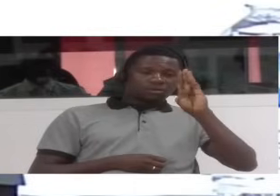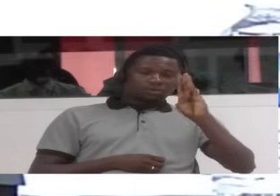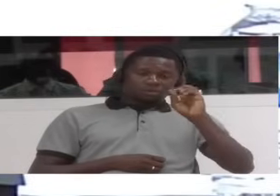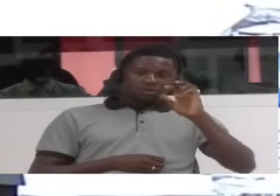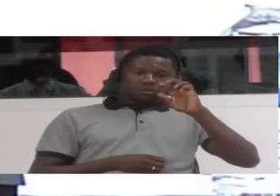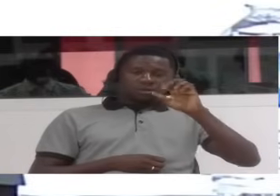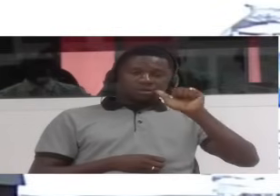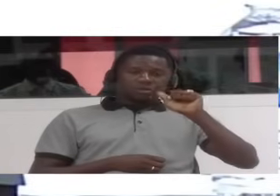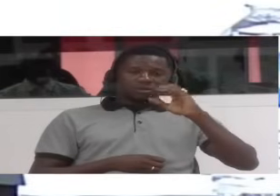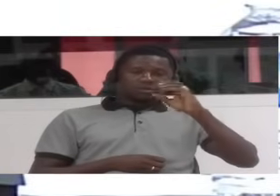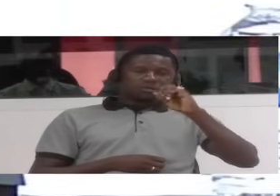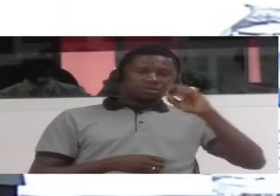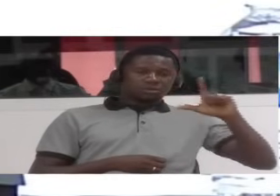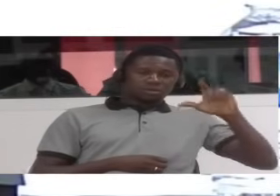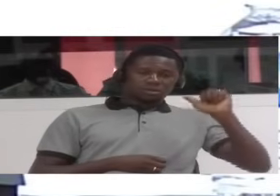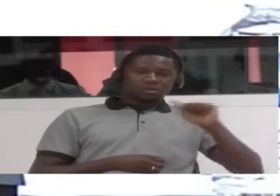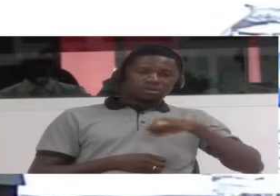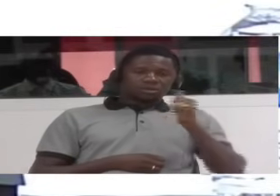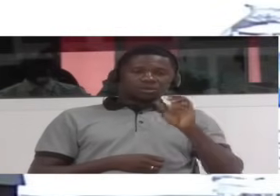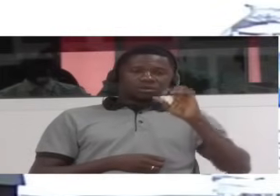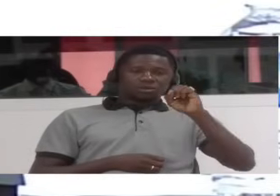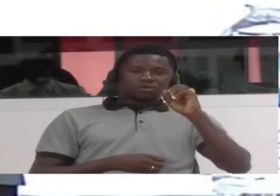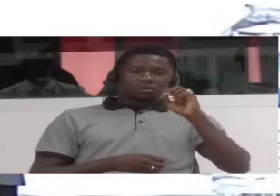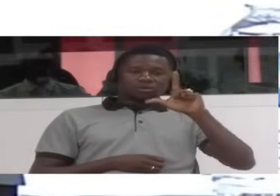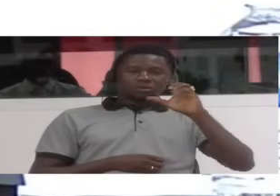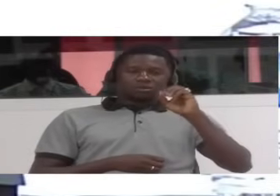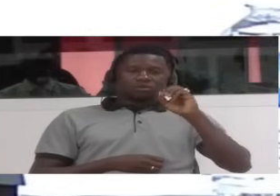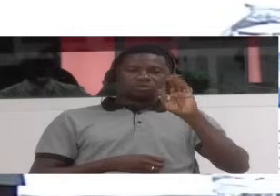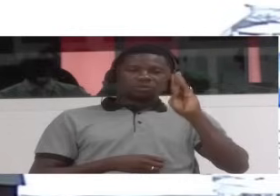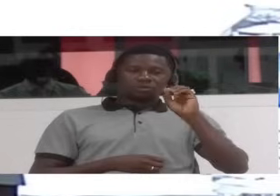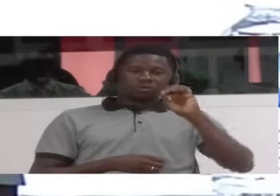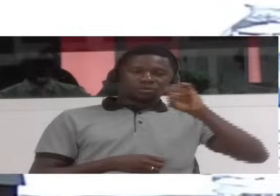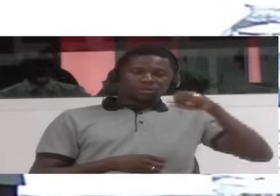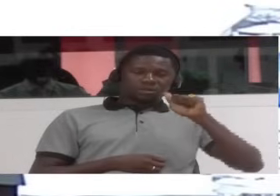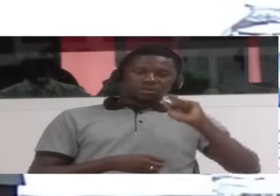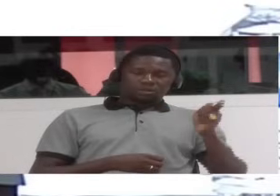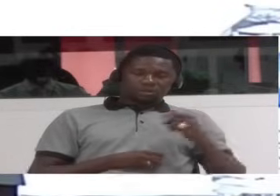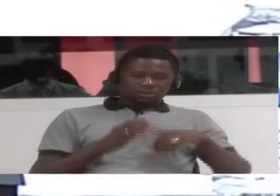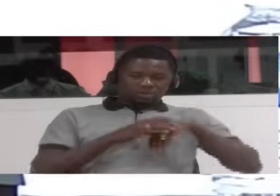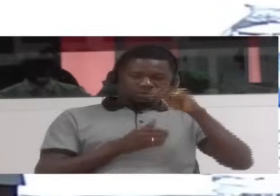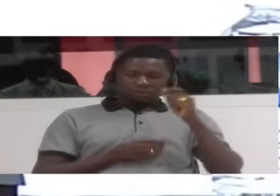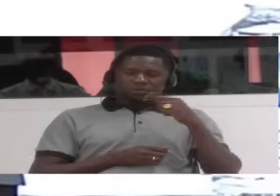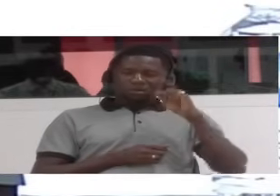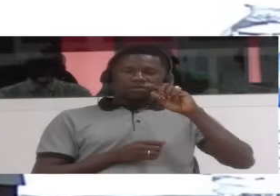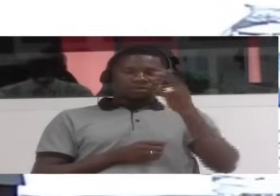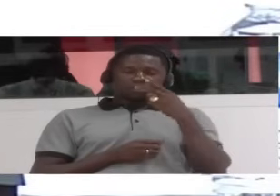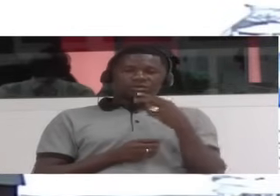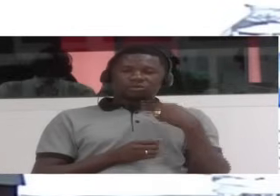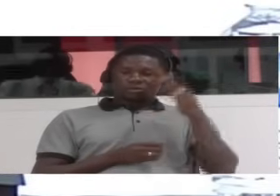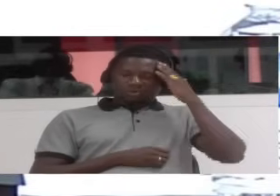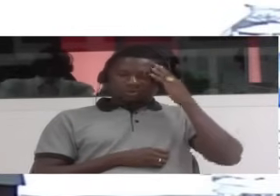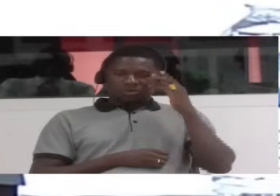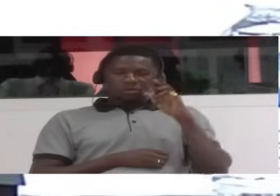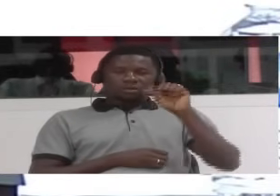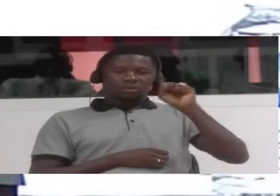Good. And with regards to the second badge, we yes. know Sol Baji and Umpamendi are at large. Yes. What happened to